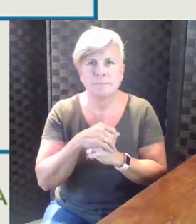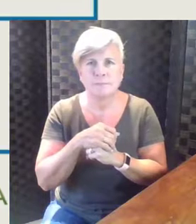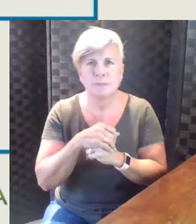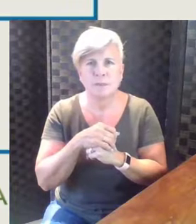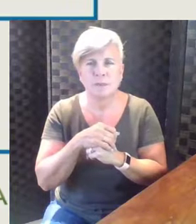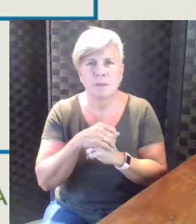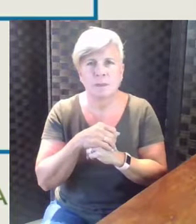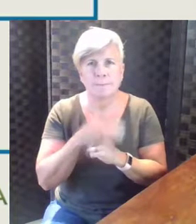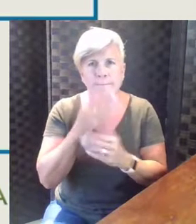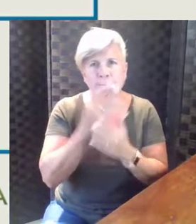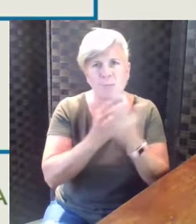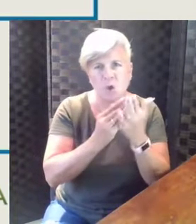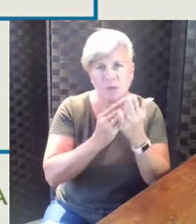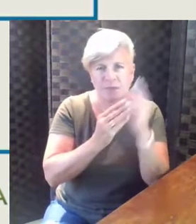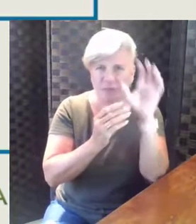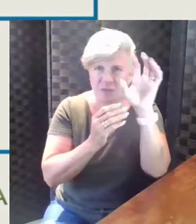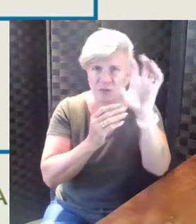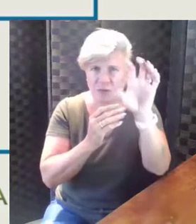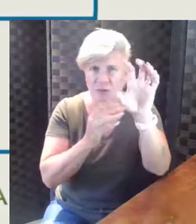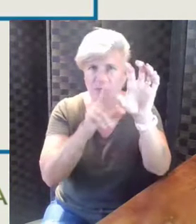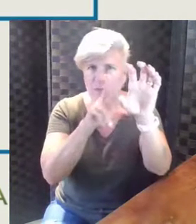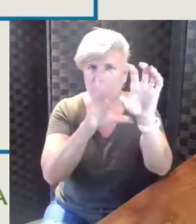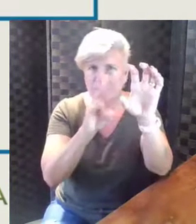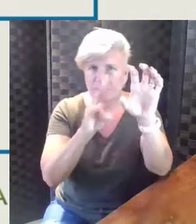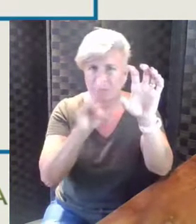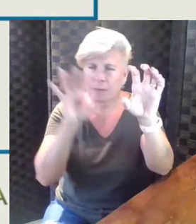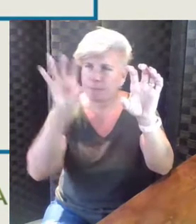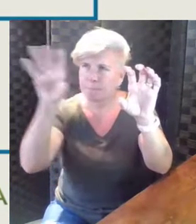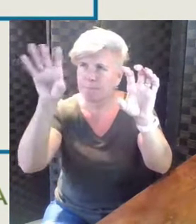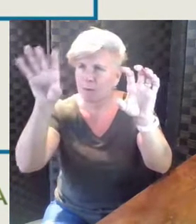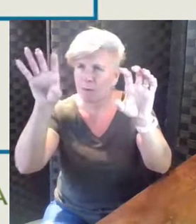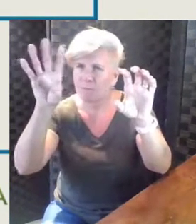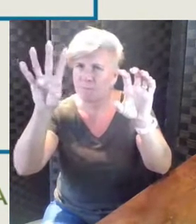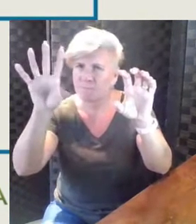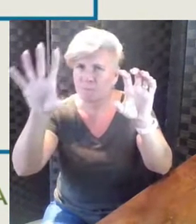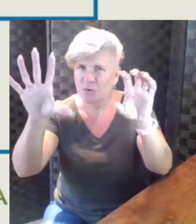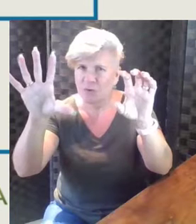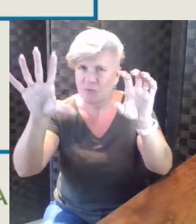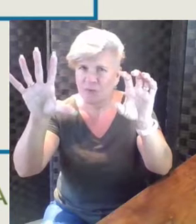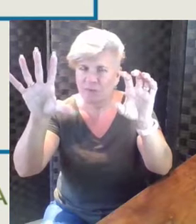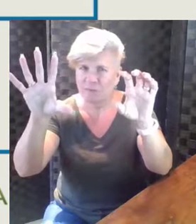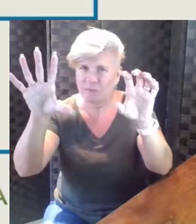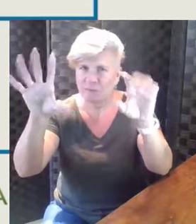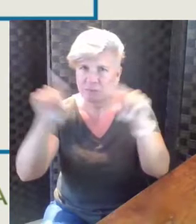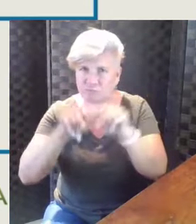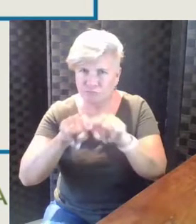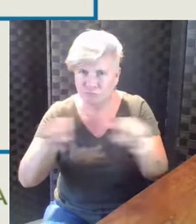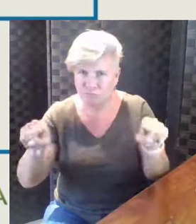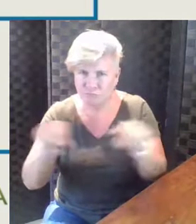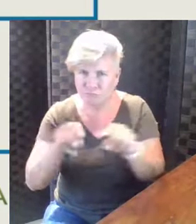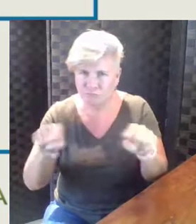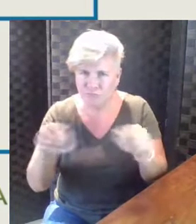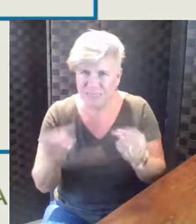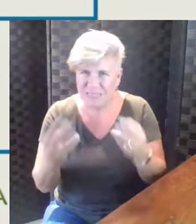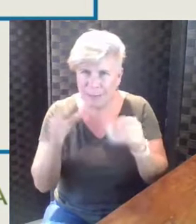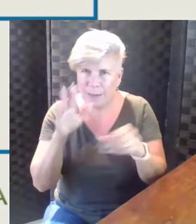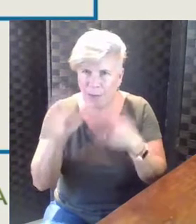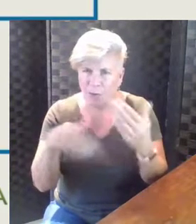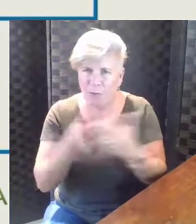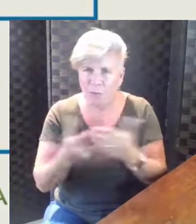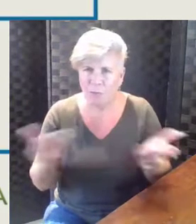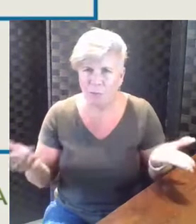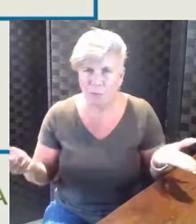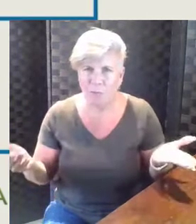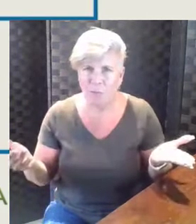I know part of the pile is 37 ball magnets, and part is 45 rod magnets. So what is the